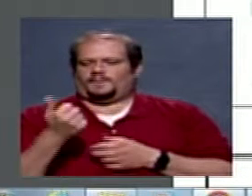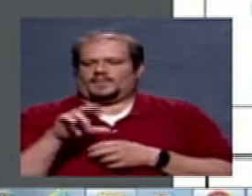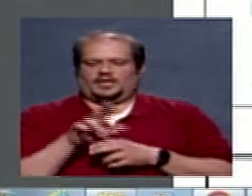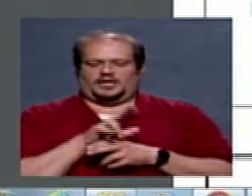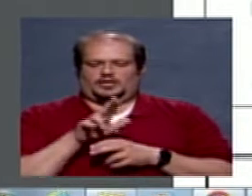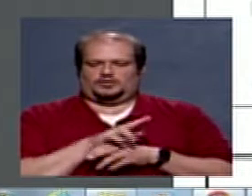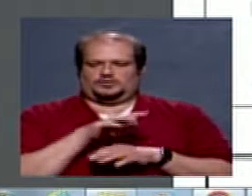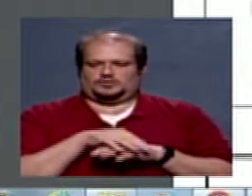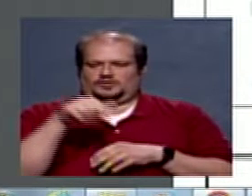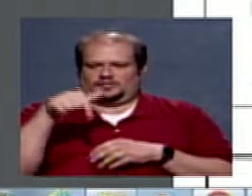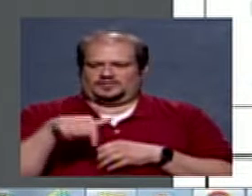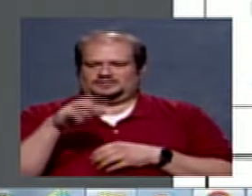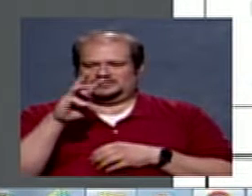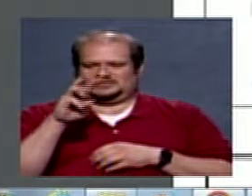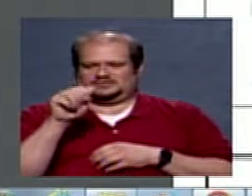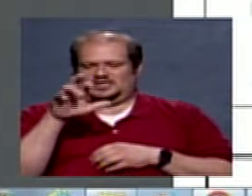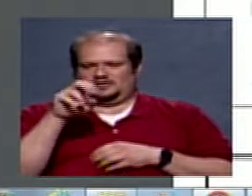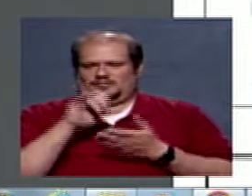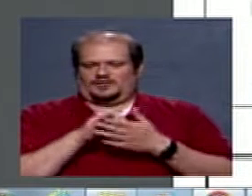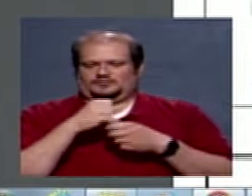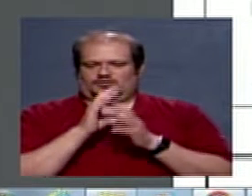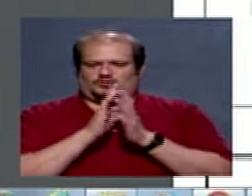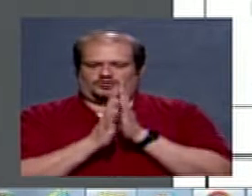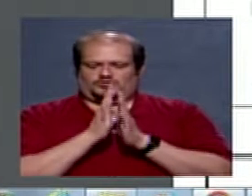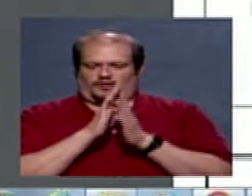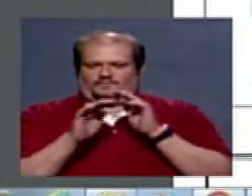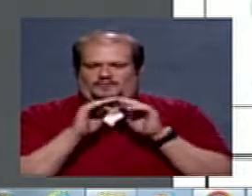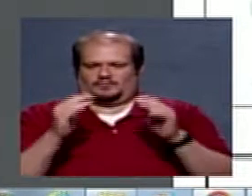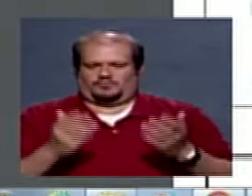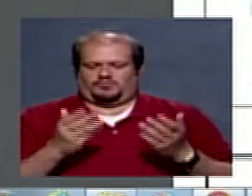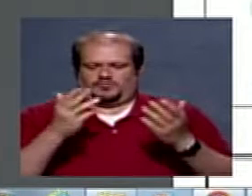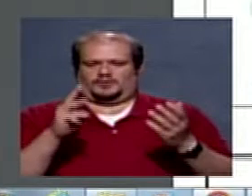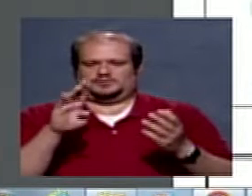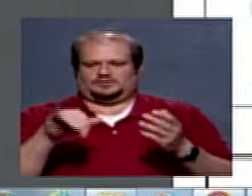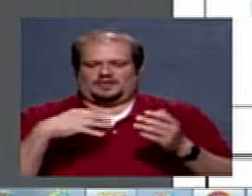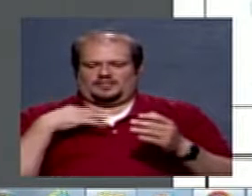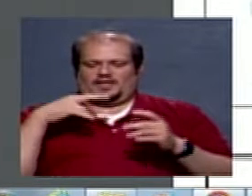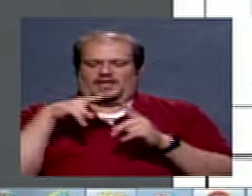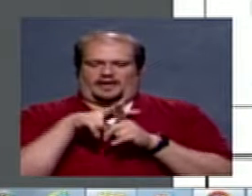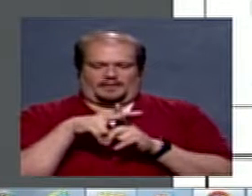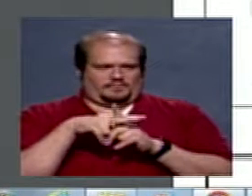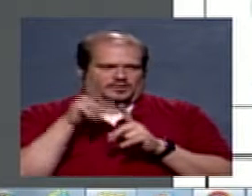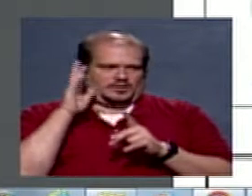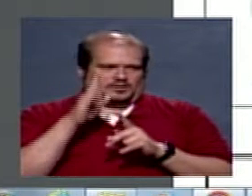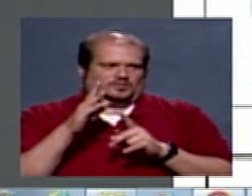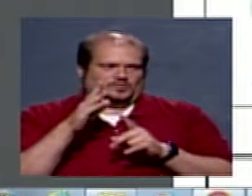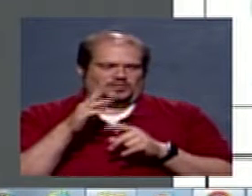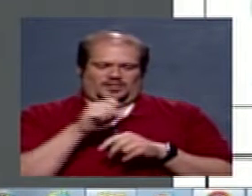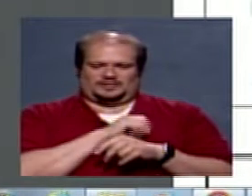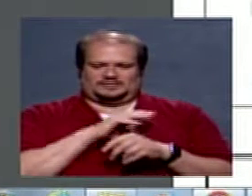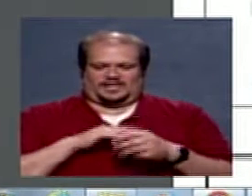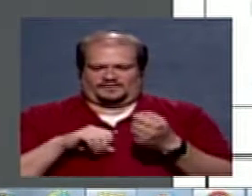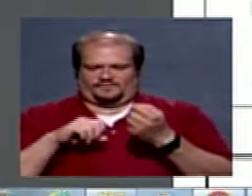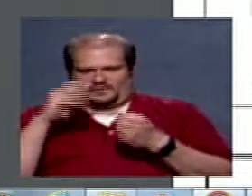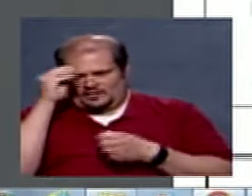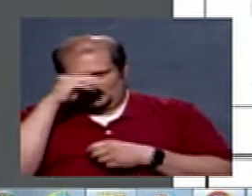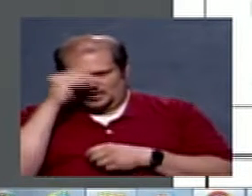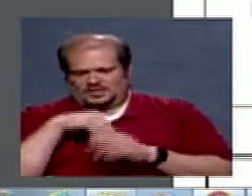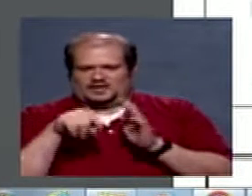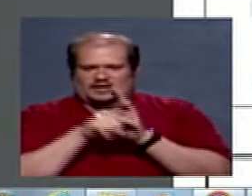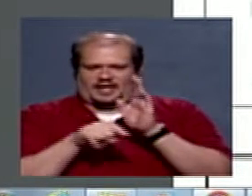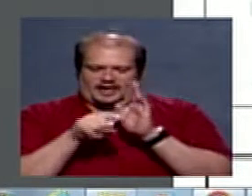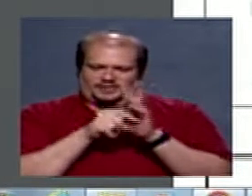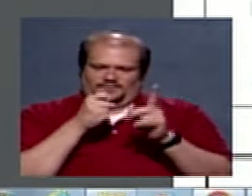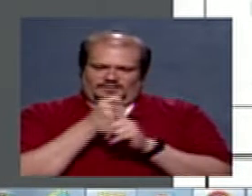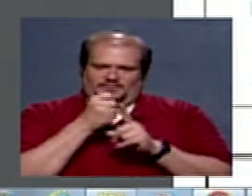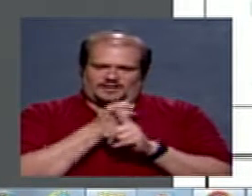use on this 6-acre tract that will generate traffic levels proposed by the applicant will, in staff's opinion, negatively